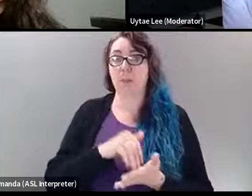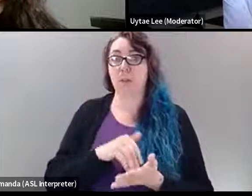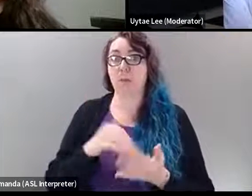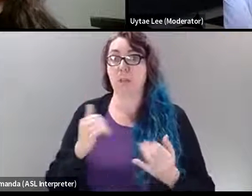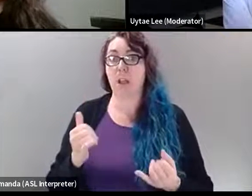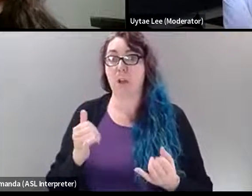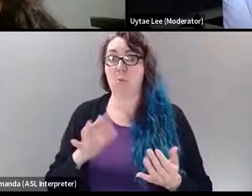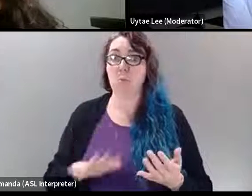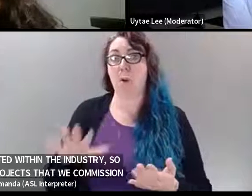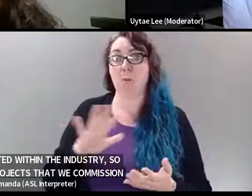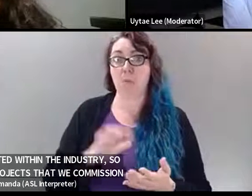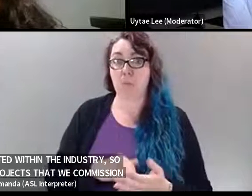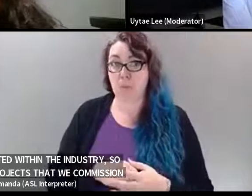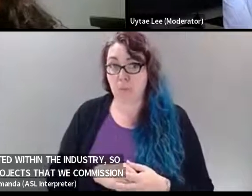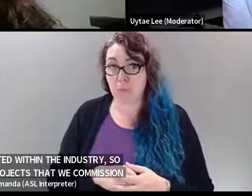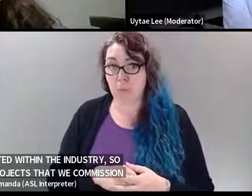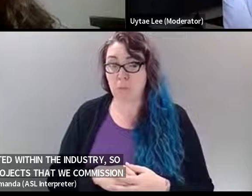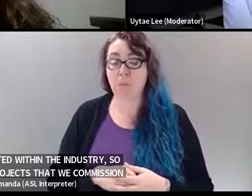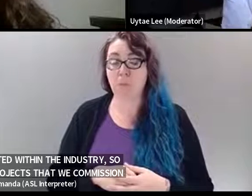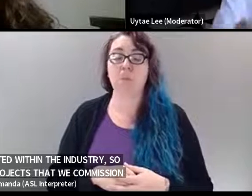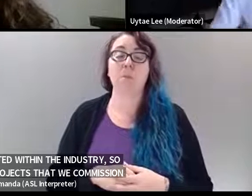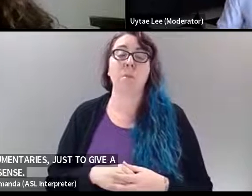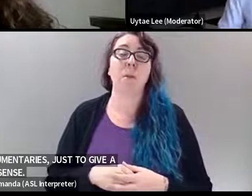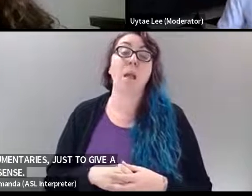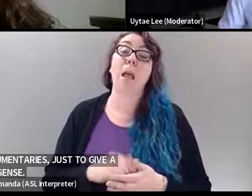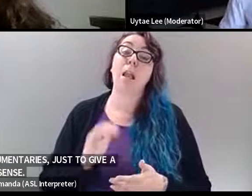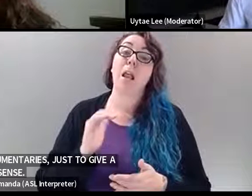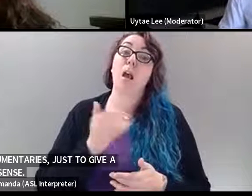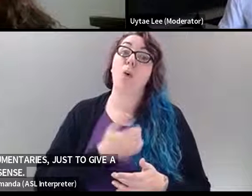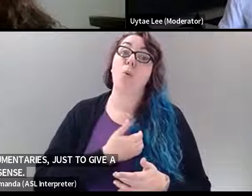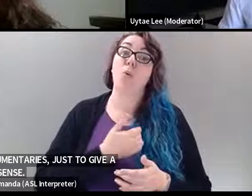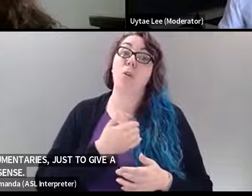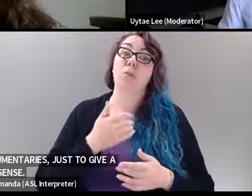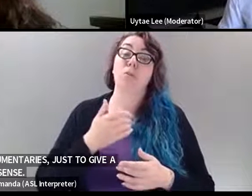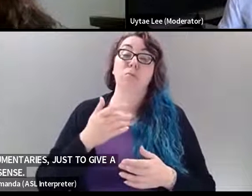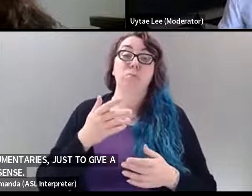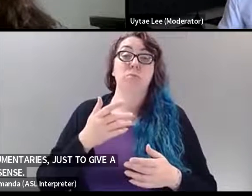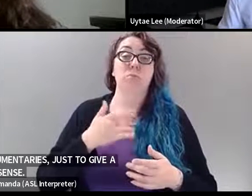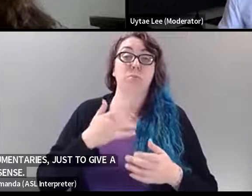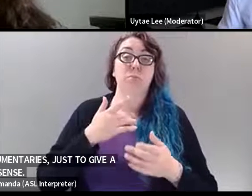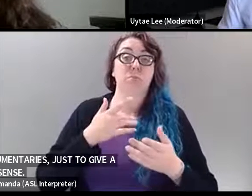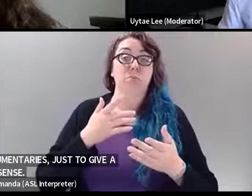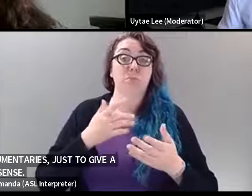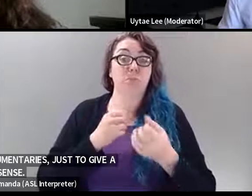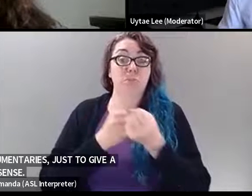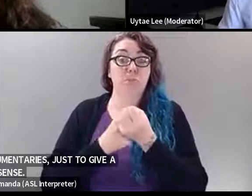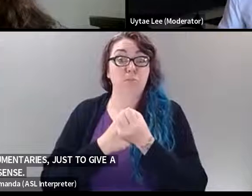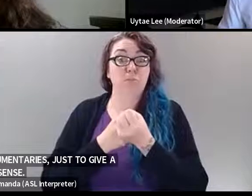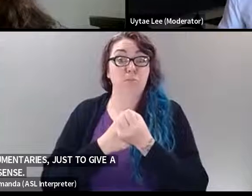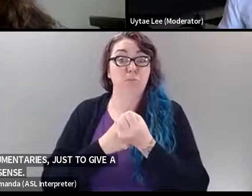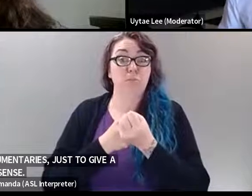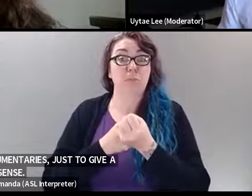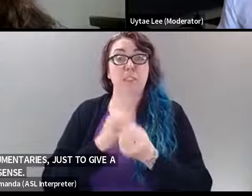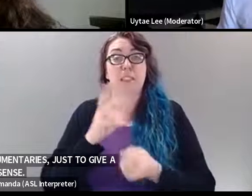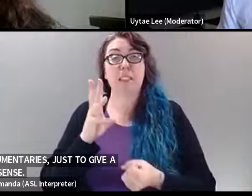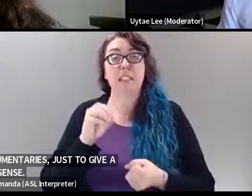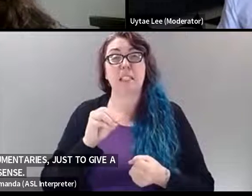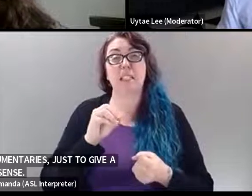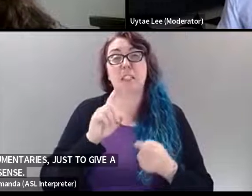terms of Knowledge Network and how we can support it, our license fees will range between 60,000 to